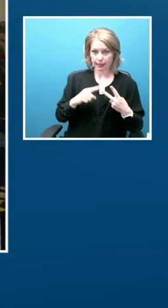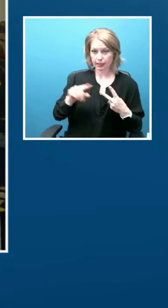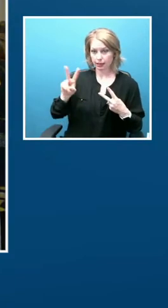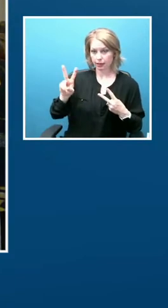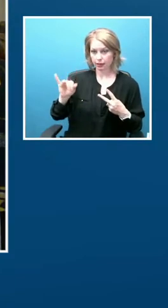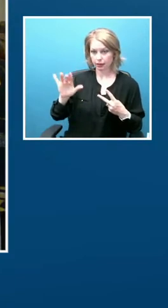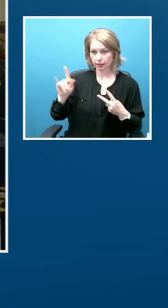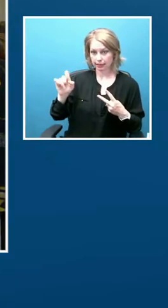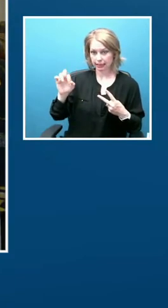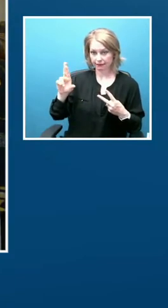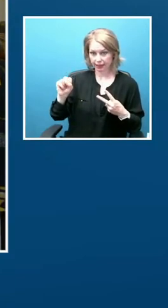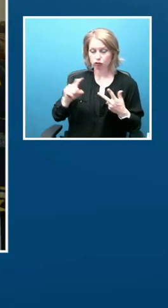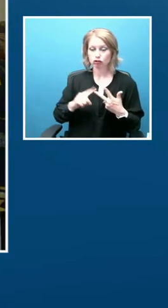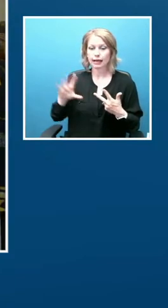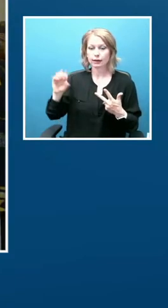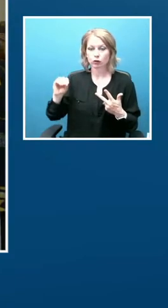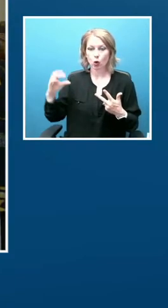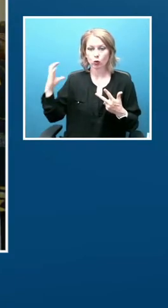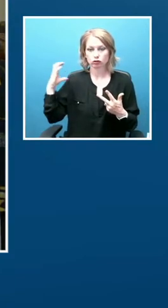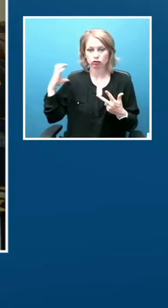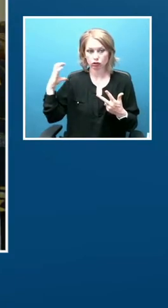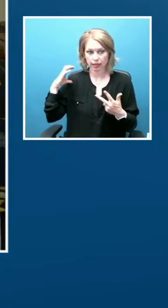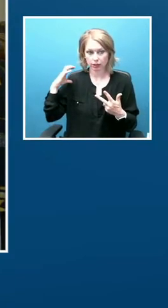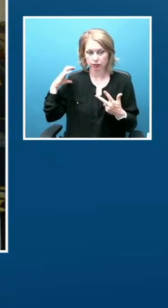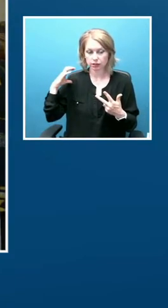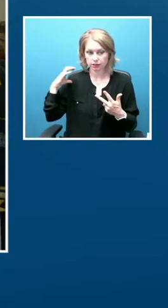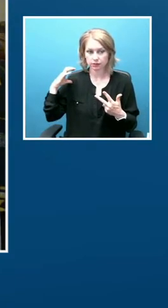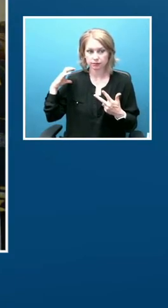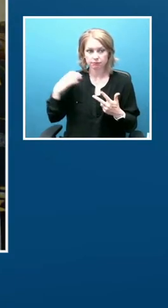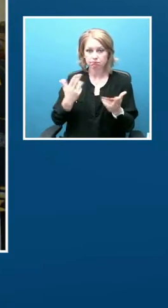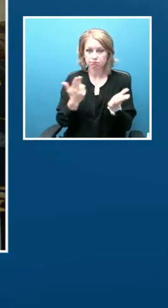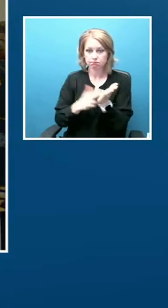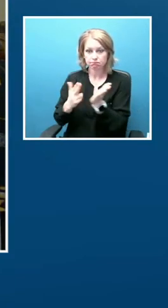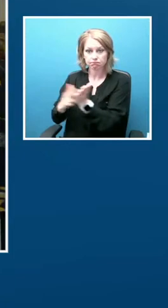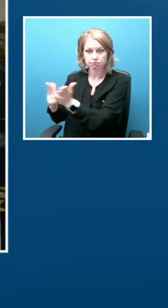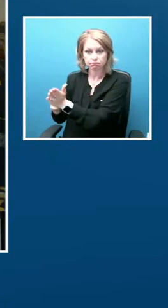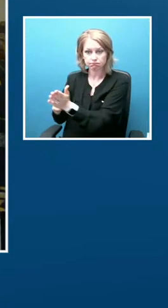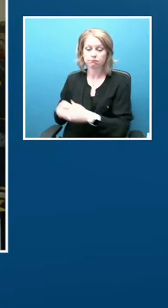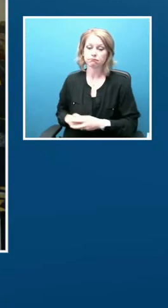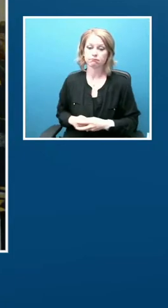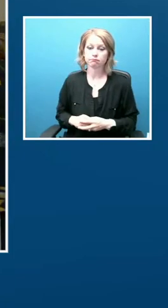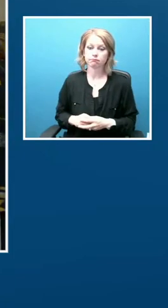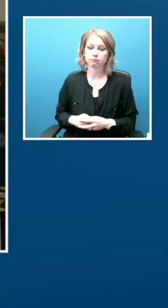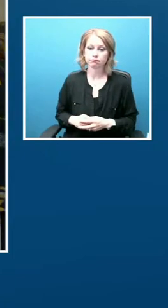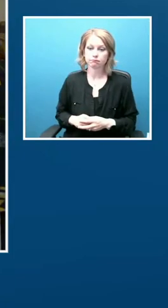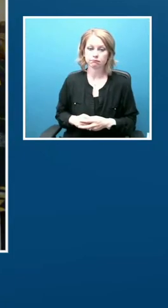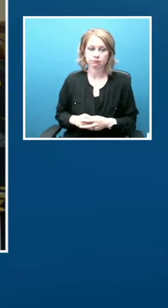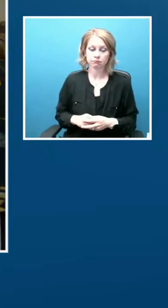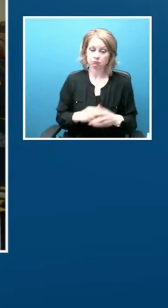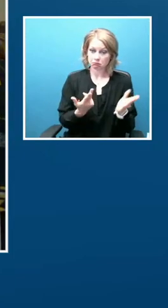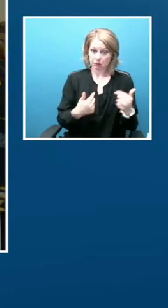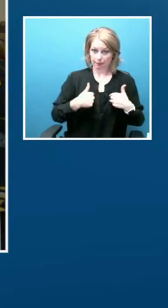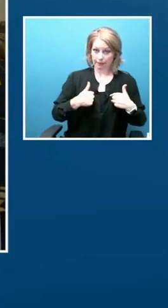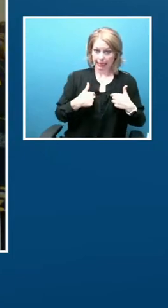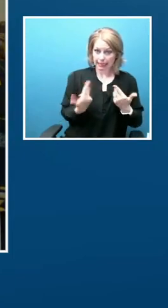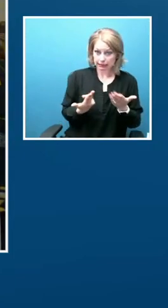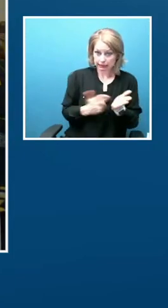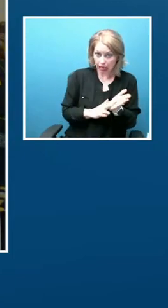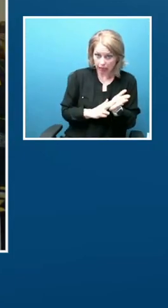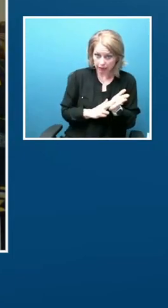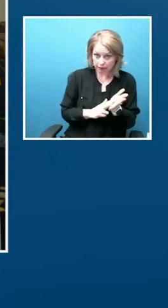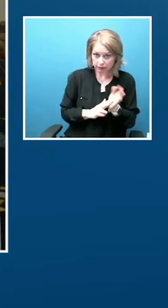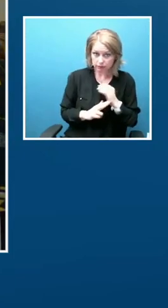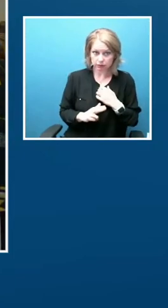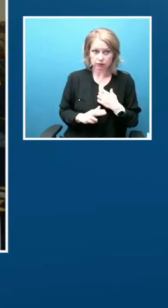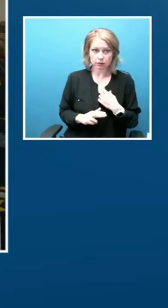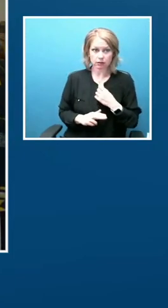and the co-chairs of the RBC all signed. When I signed the memorandum of understanding, I did not expect it to be